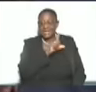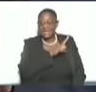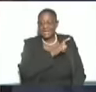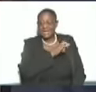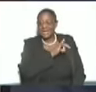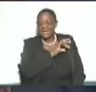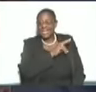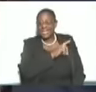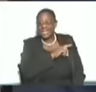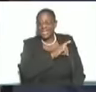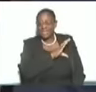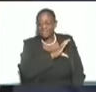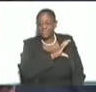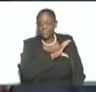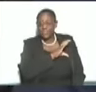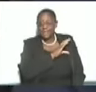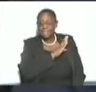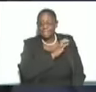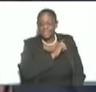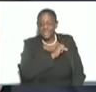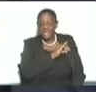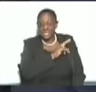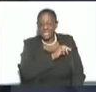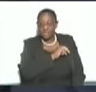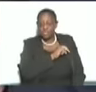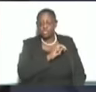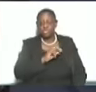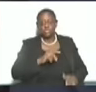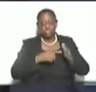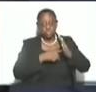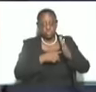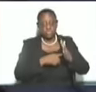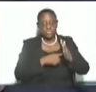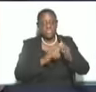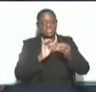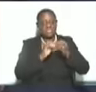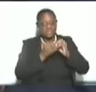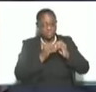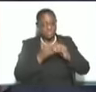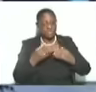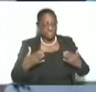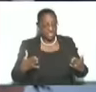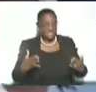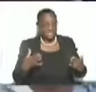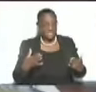in Parliament earlier today, raising a number of concerns during the opening.